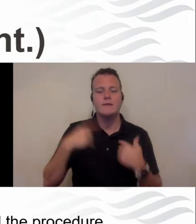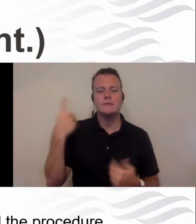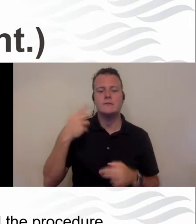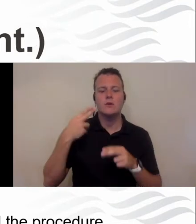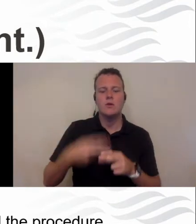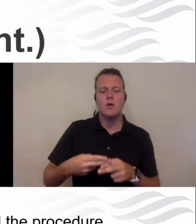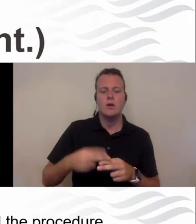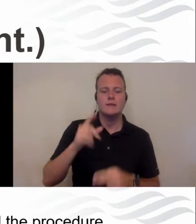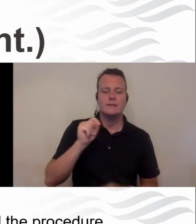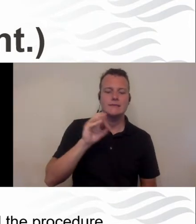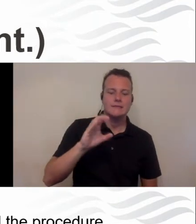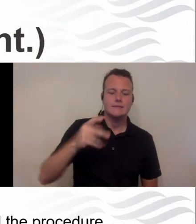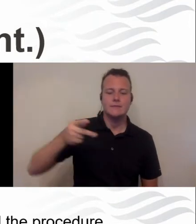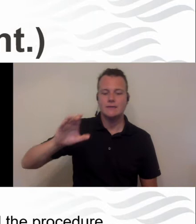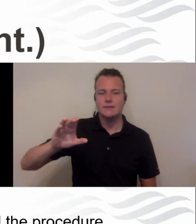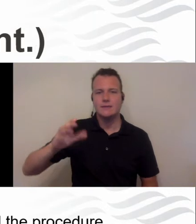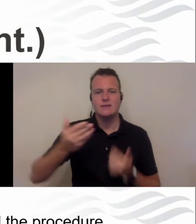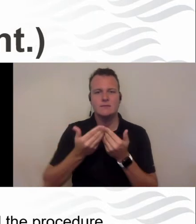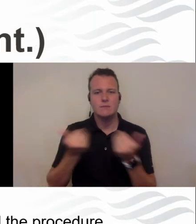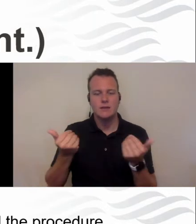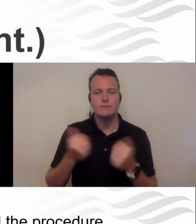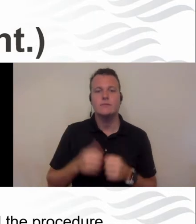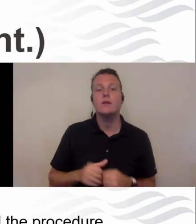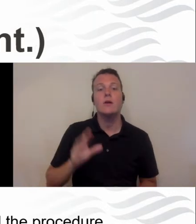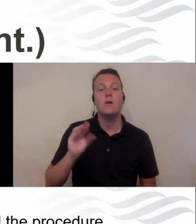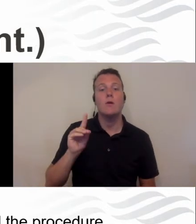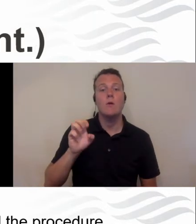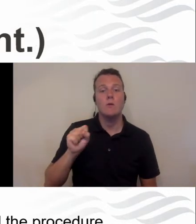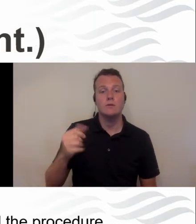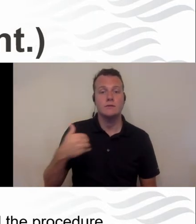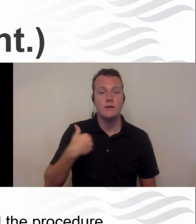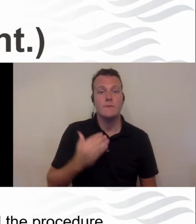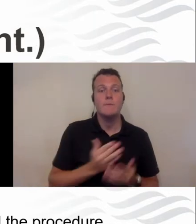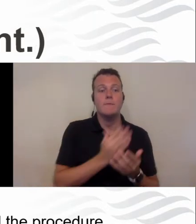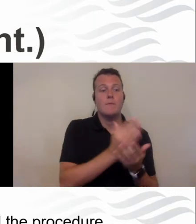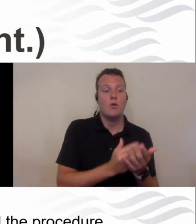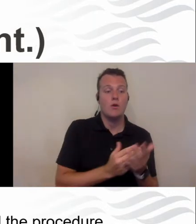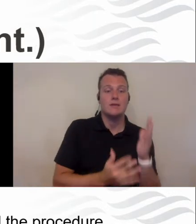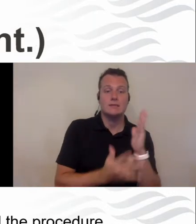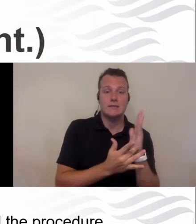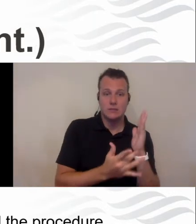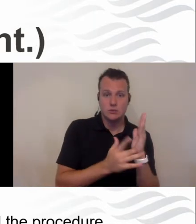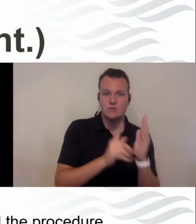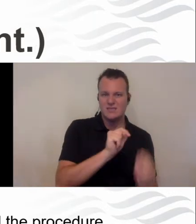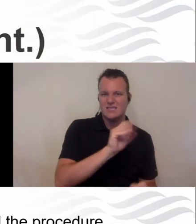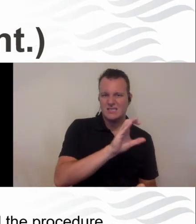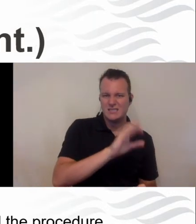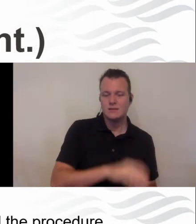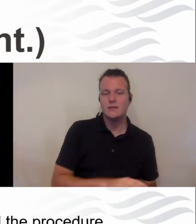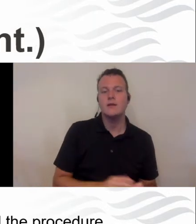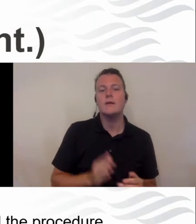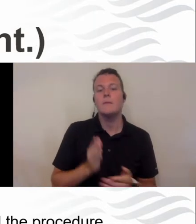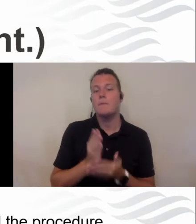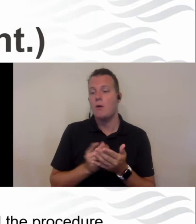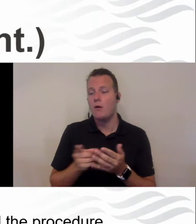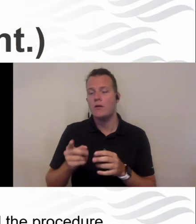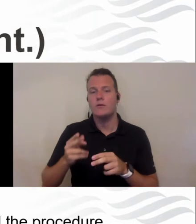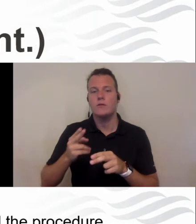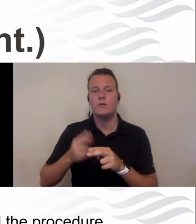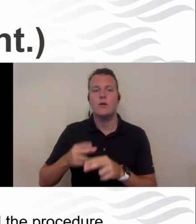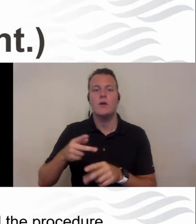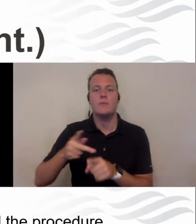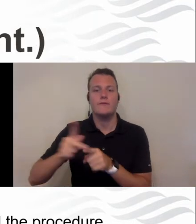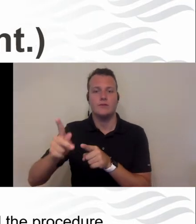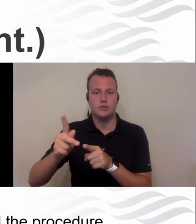split. So these codes have a portion that's a technical component and a portion that's a professional component.